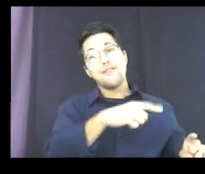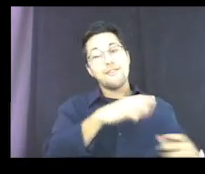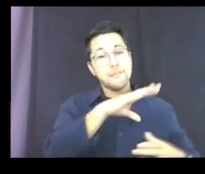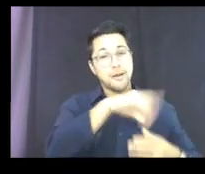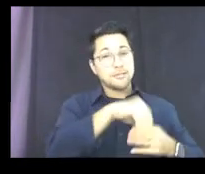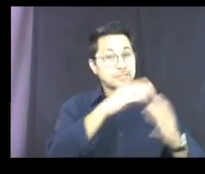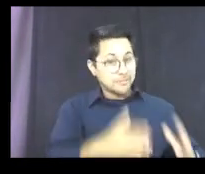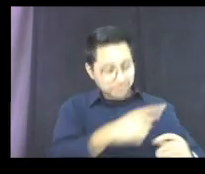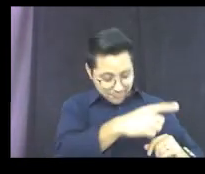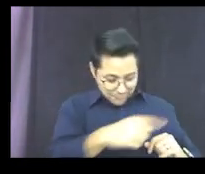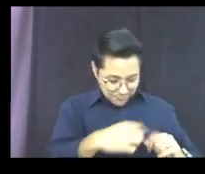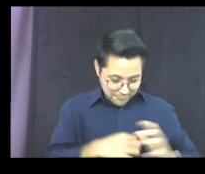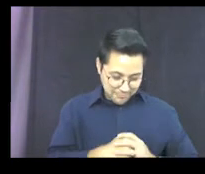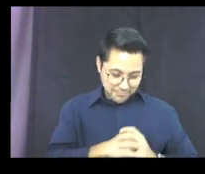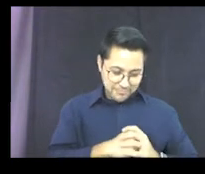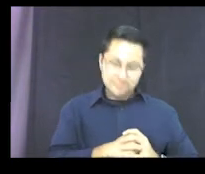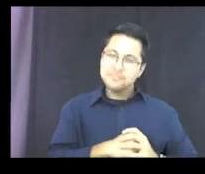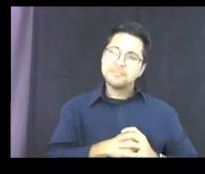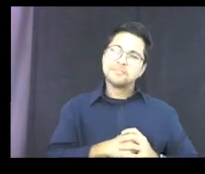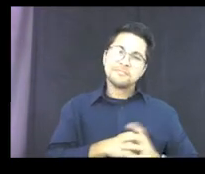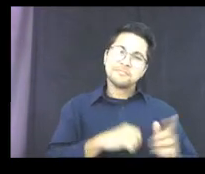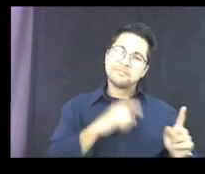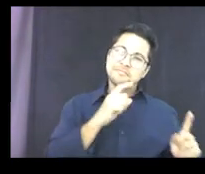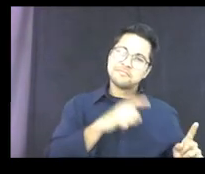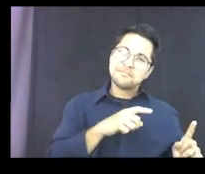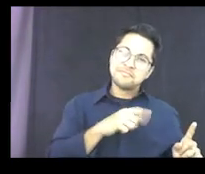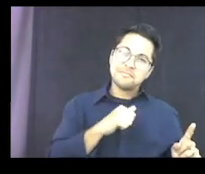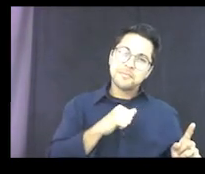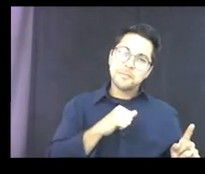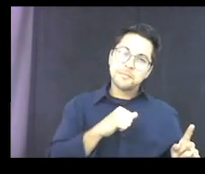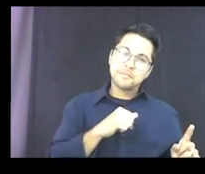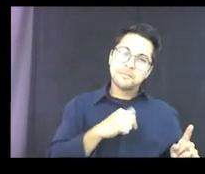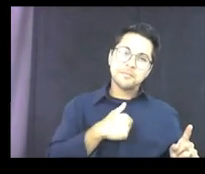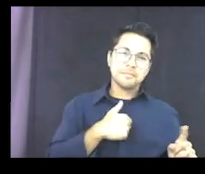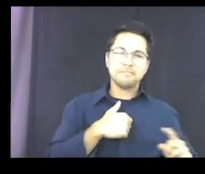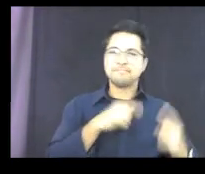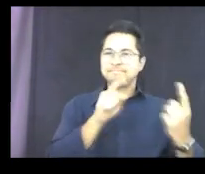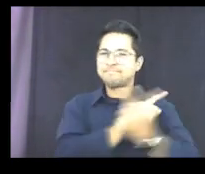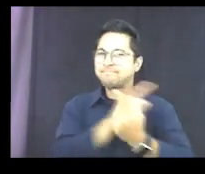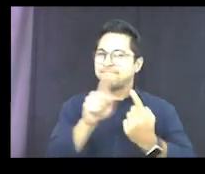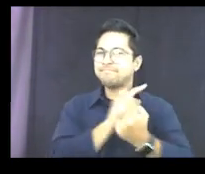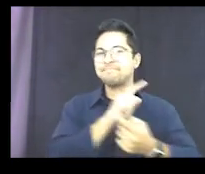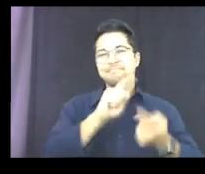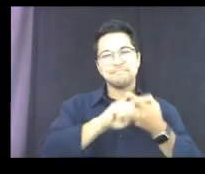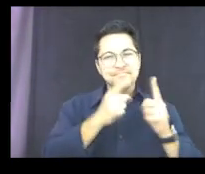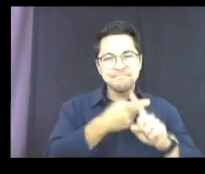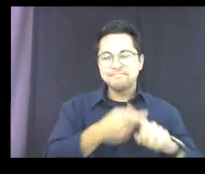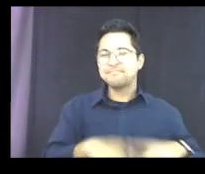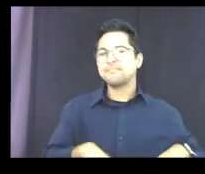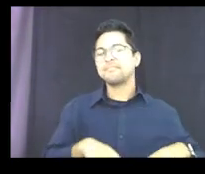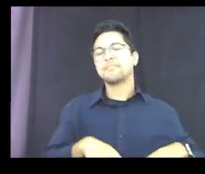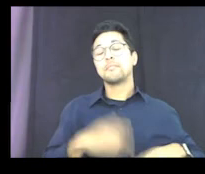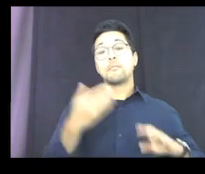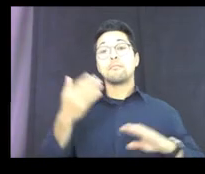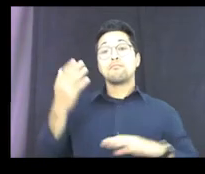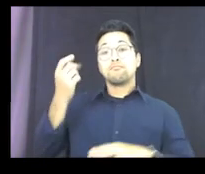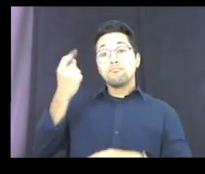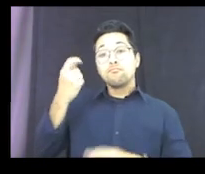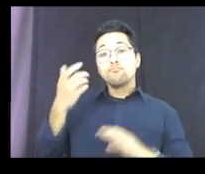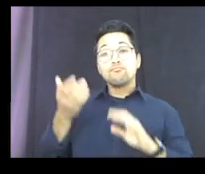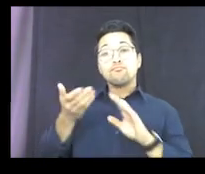a participant, this is, I've made friends. Before